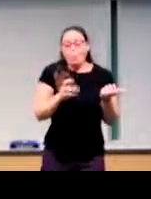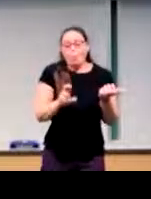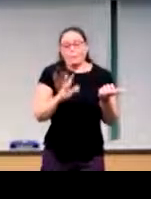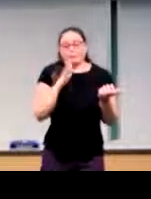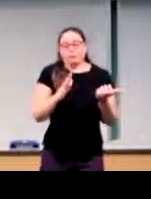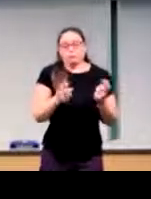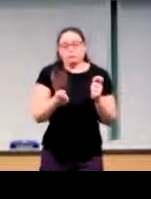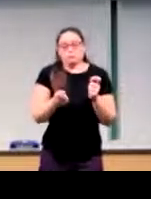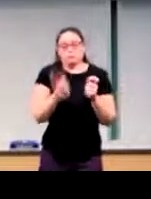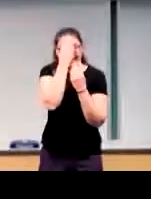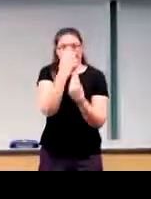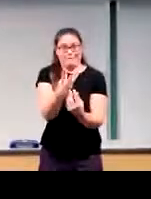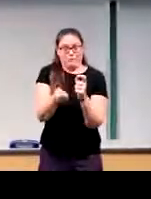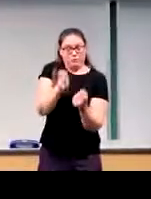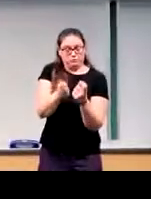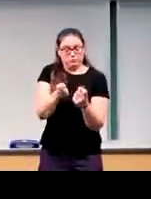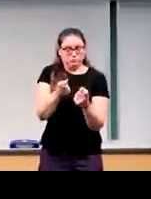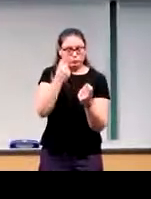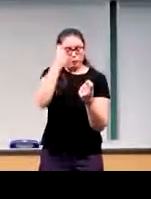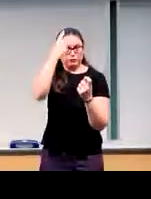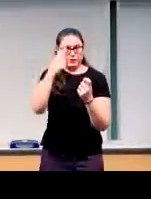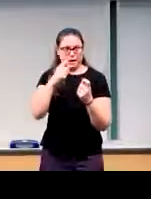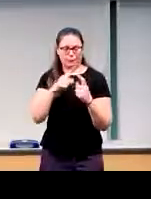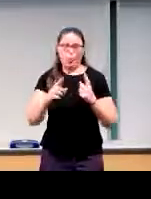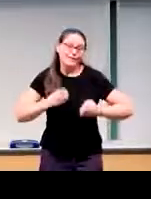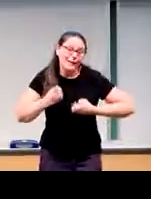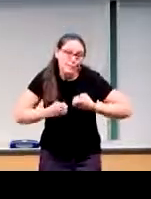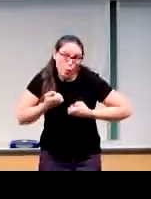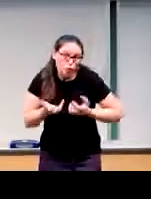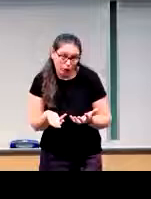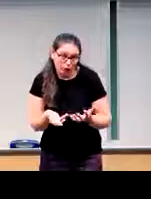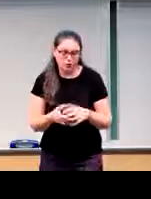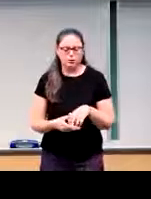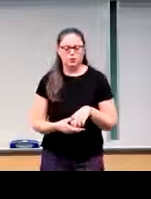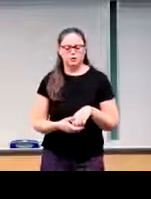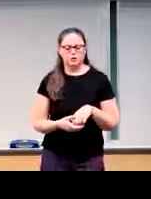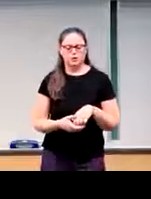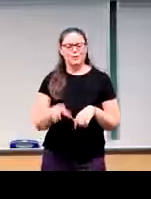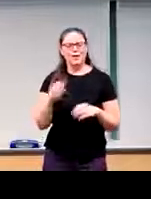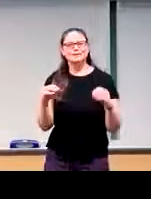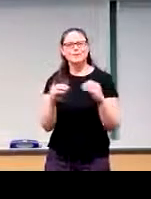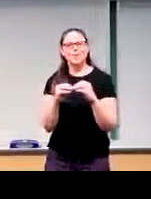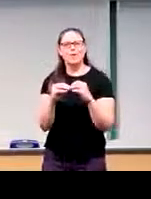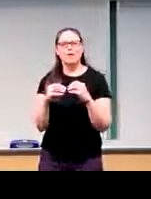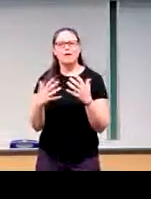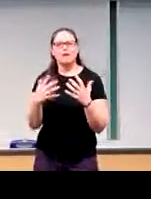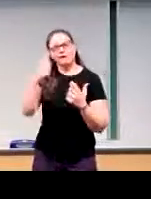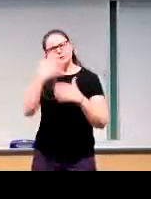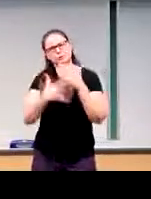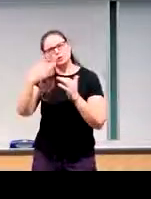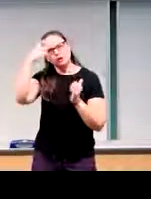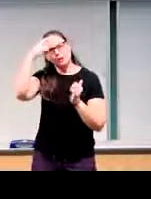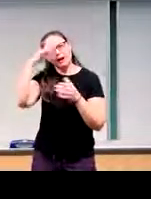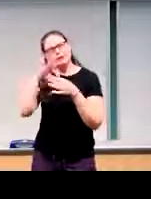manipulate social information, or even emotional representation. But rather, the social brain is about